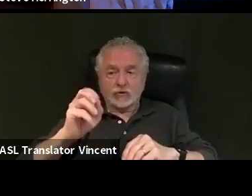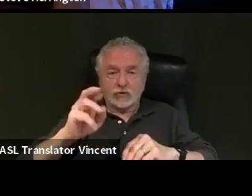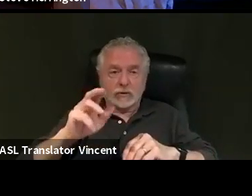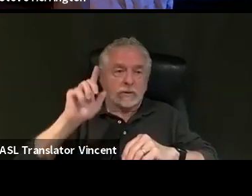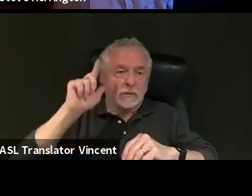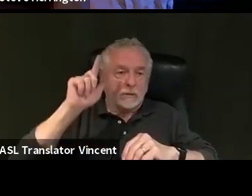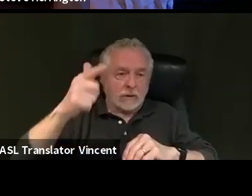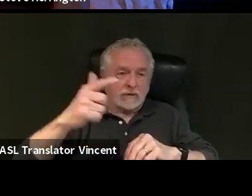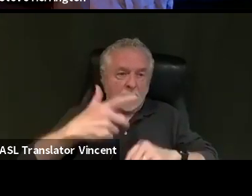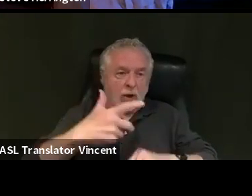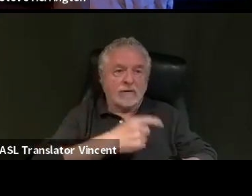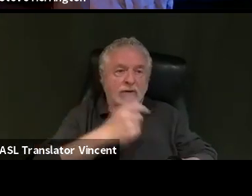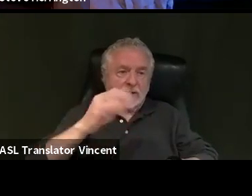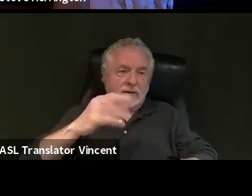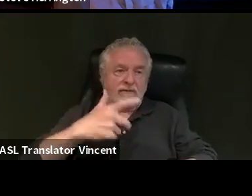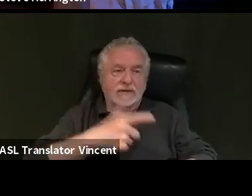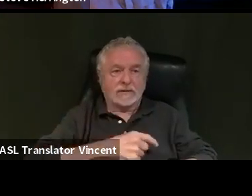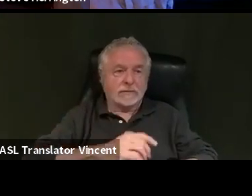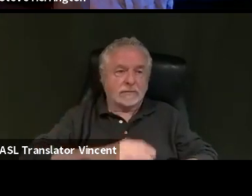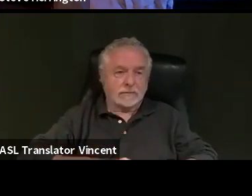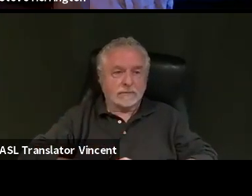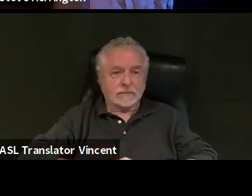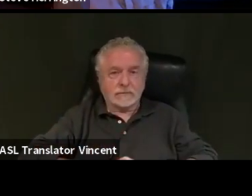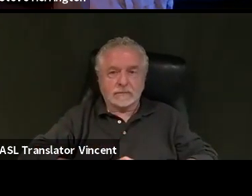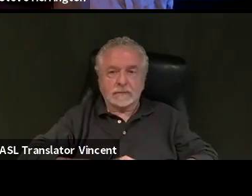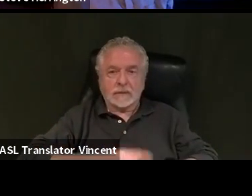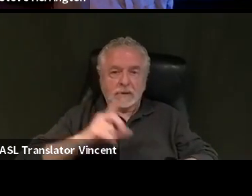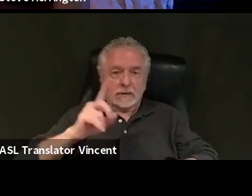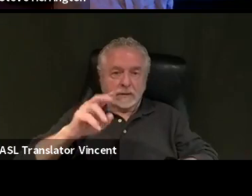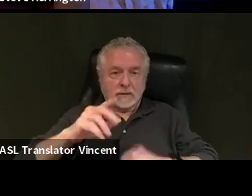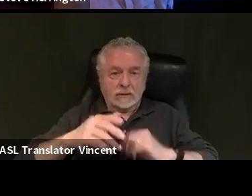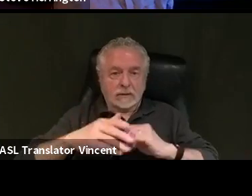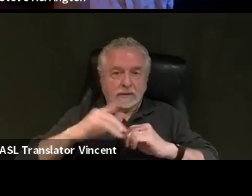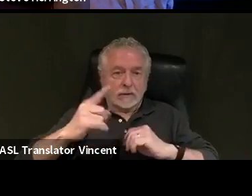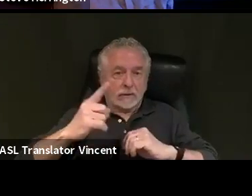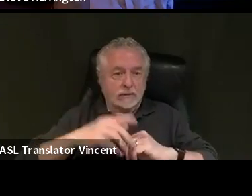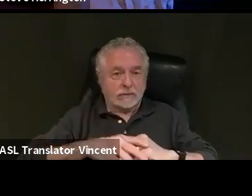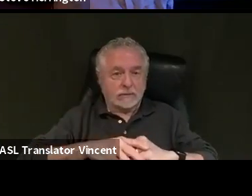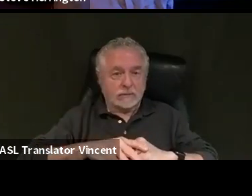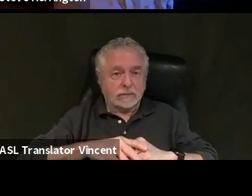the line for the COVID-19 vaccine? Dr. Shende, could you take this one?